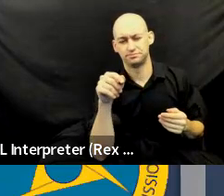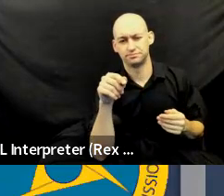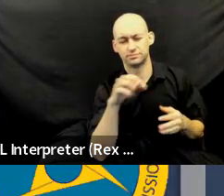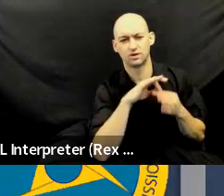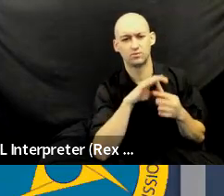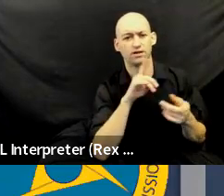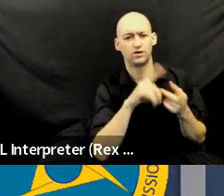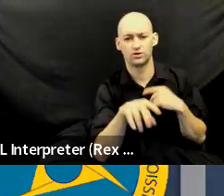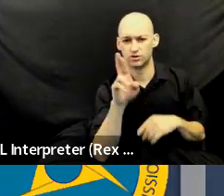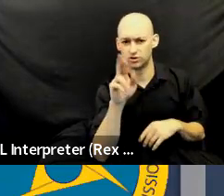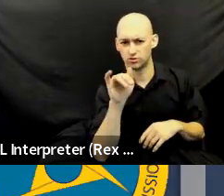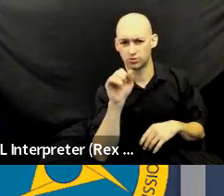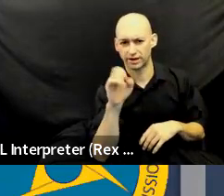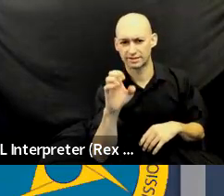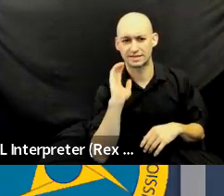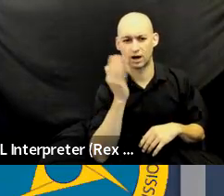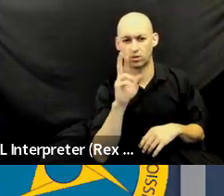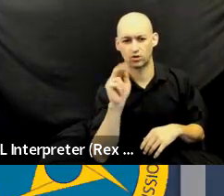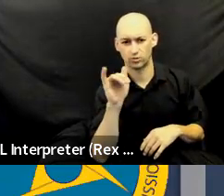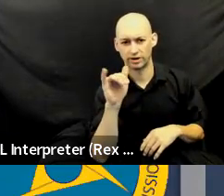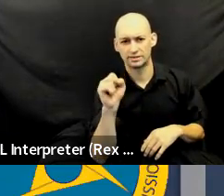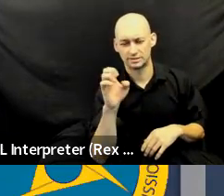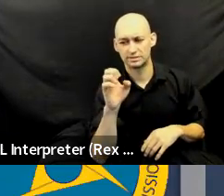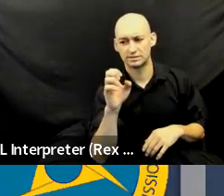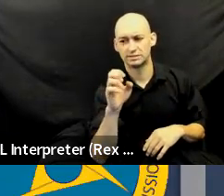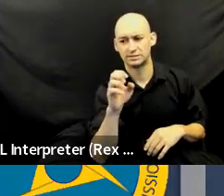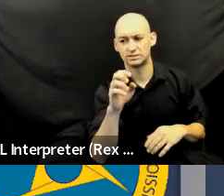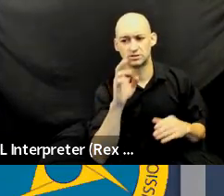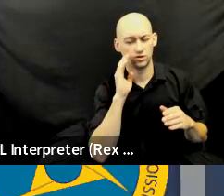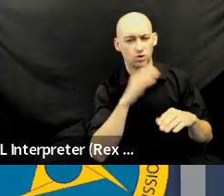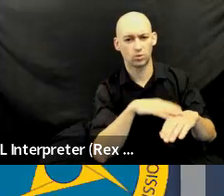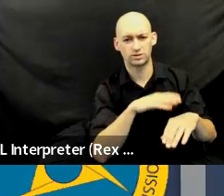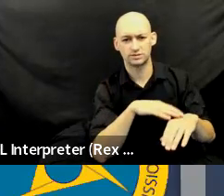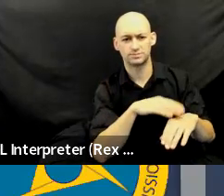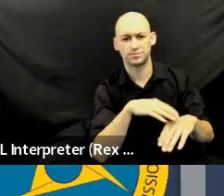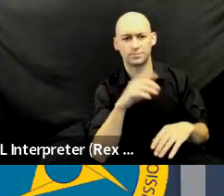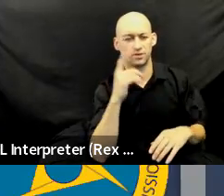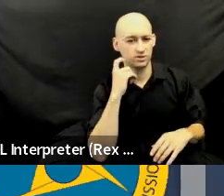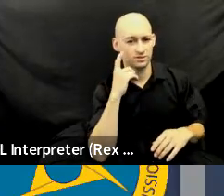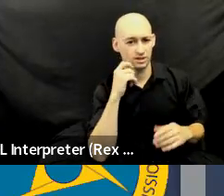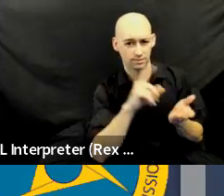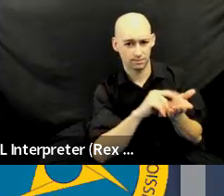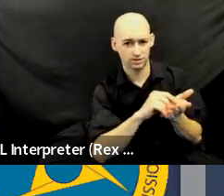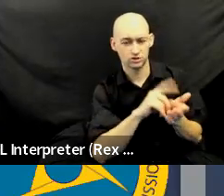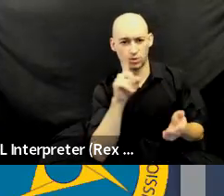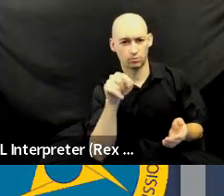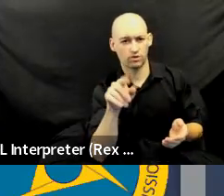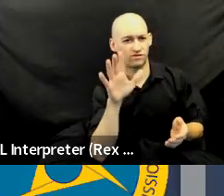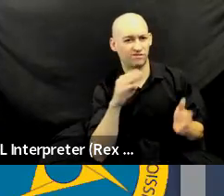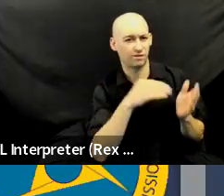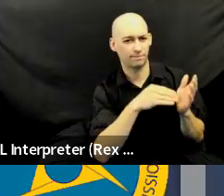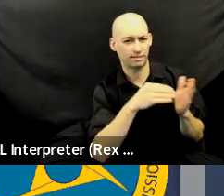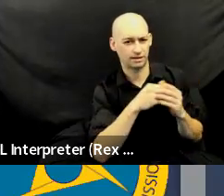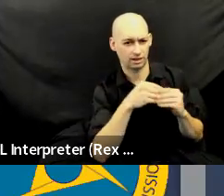to RAISE, our RAISE notice, which was recently published, and it has $1.5 billion in